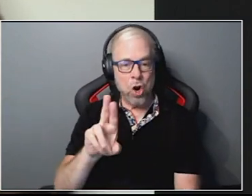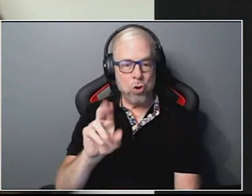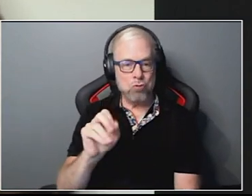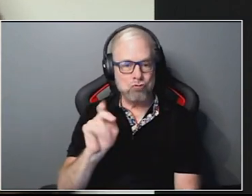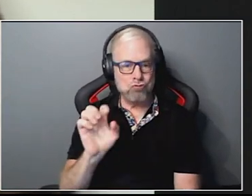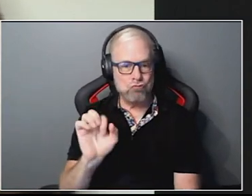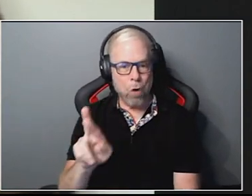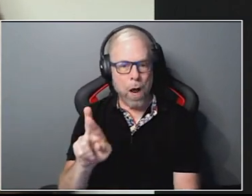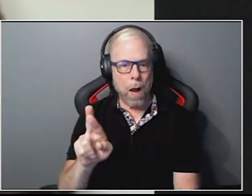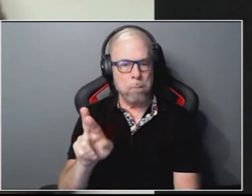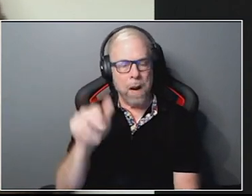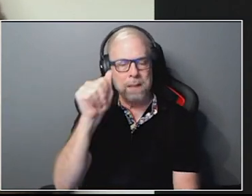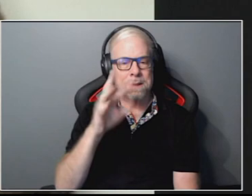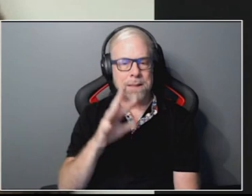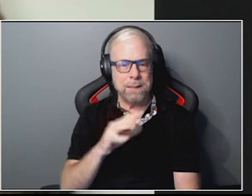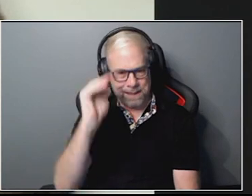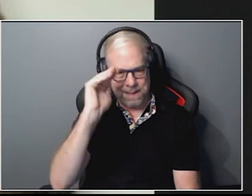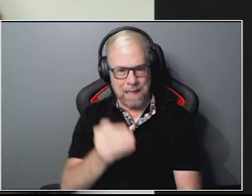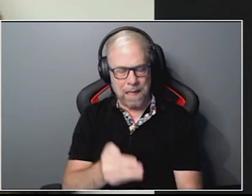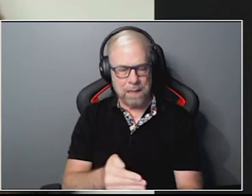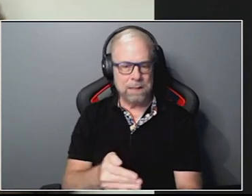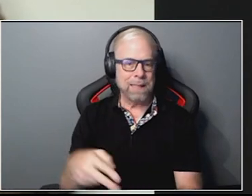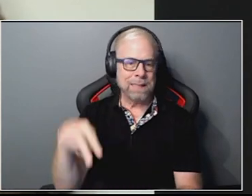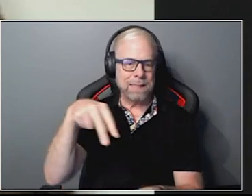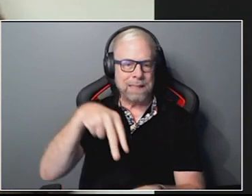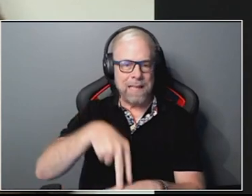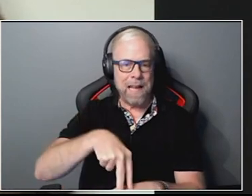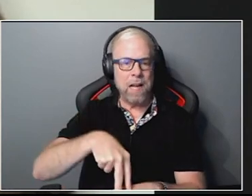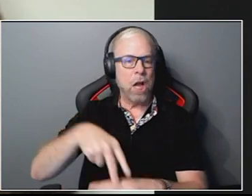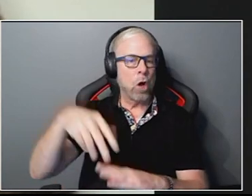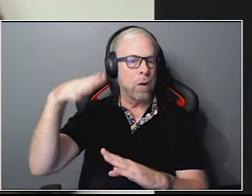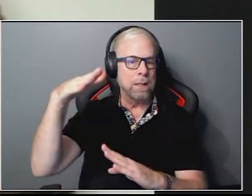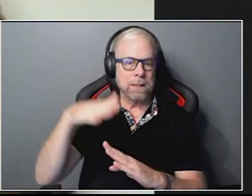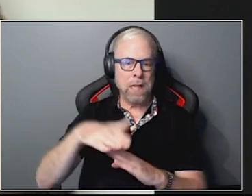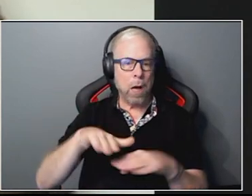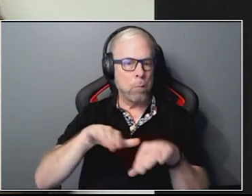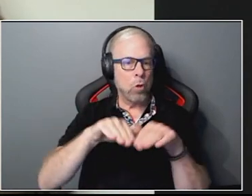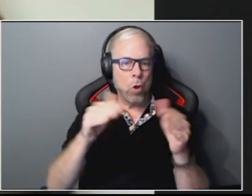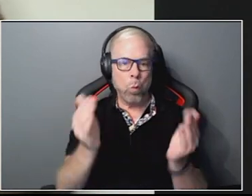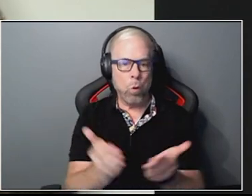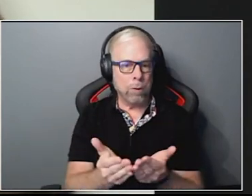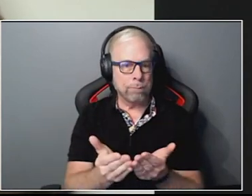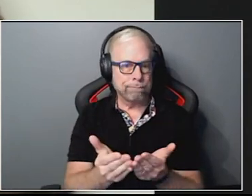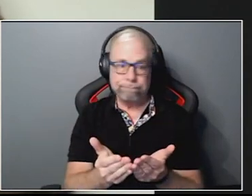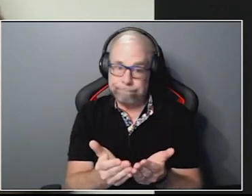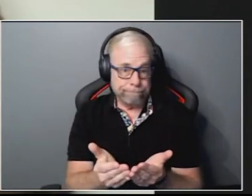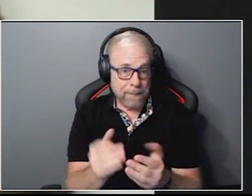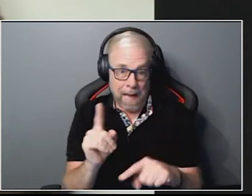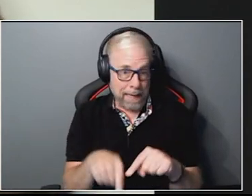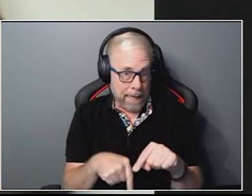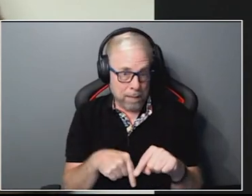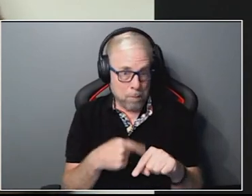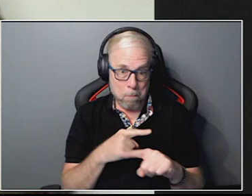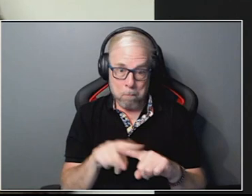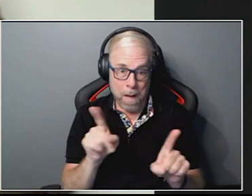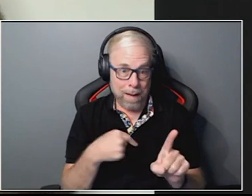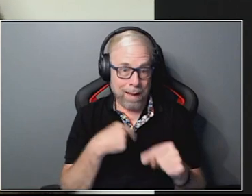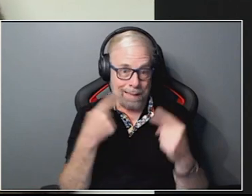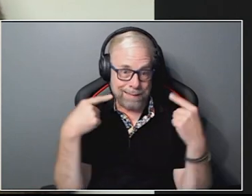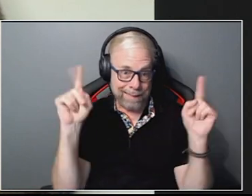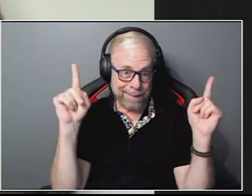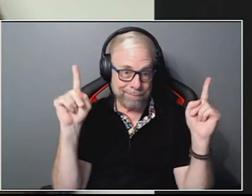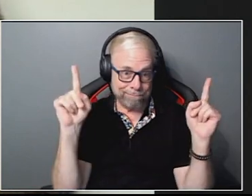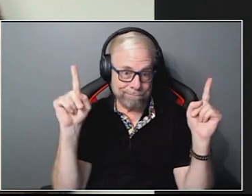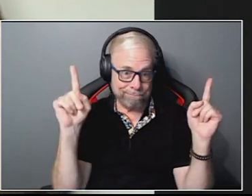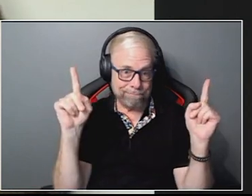standing on the top of the world? I can, but I did it. I did it. Thank